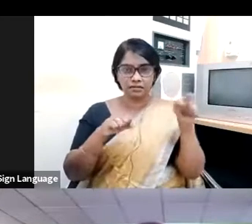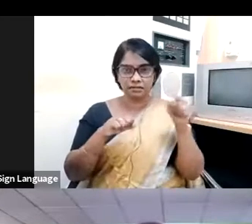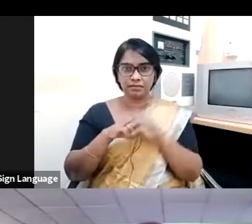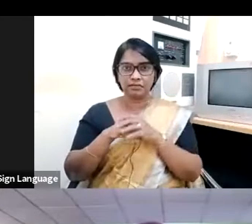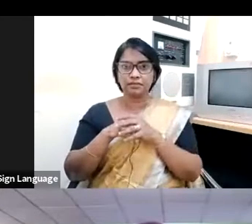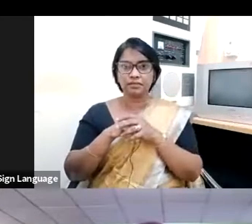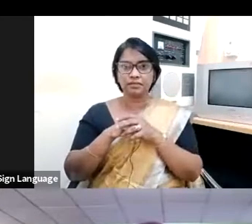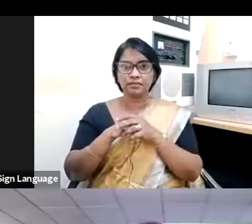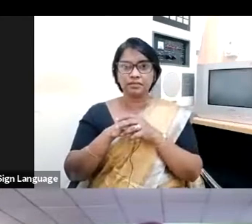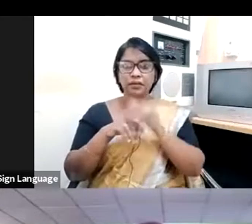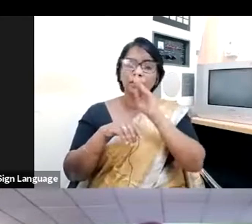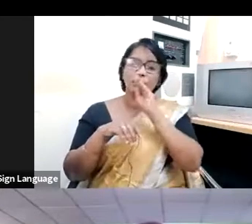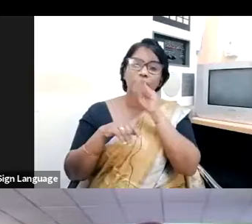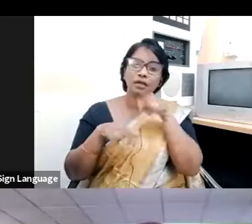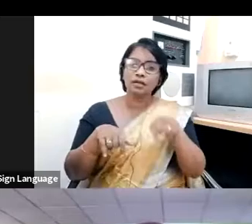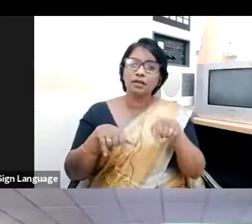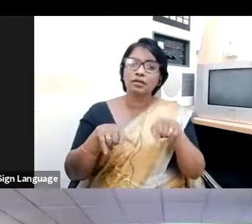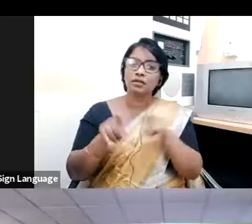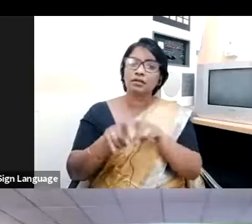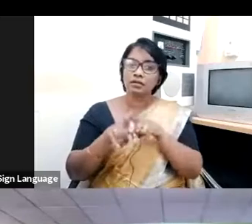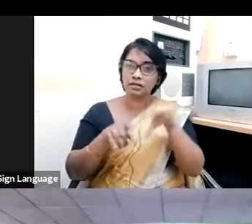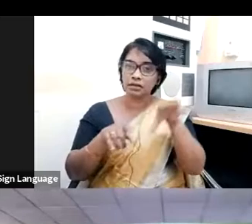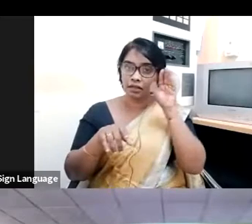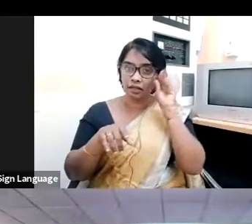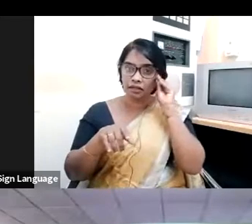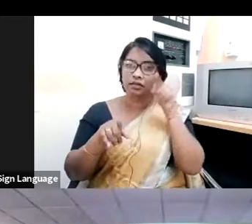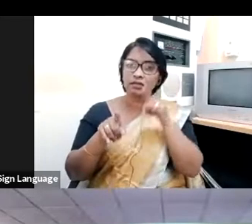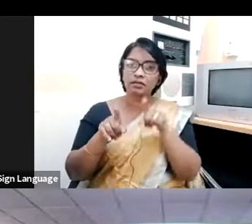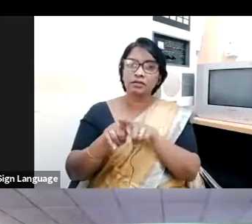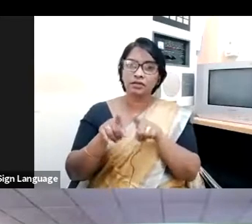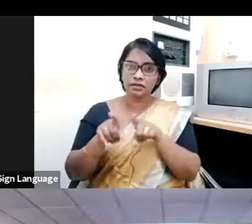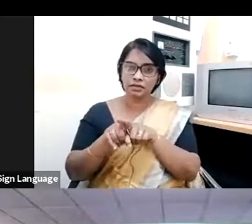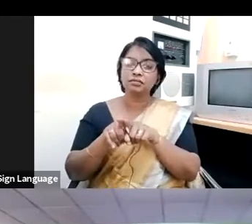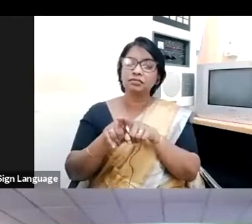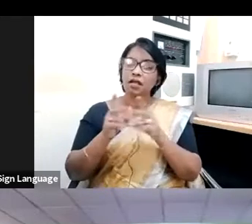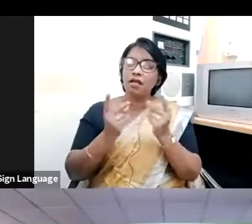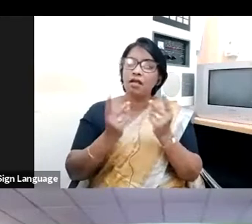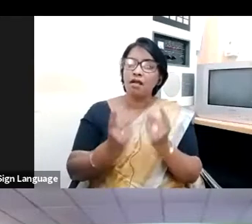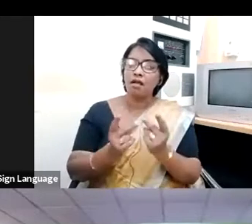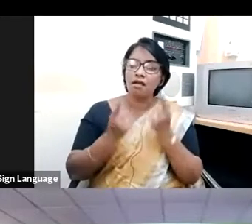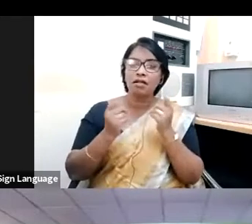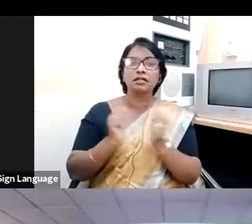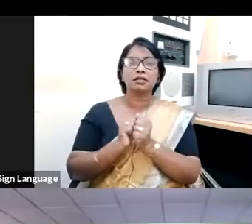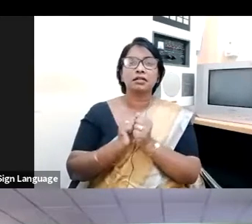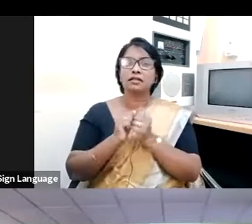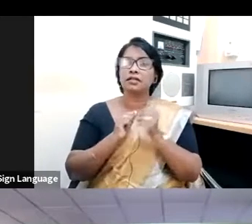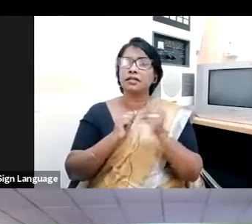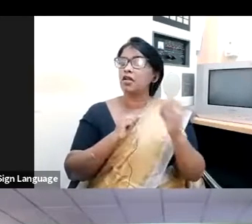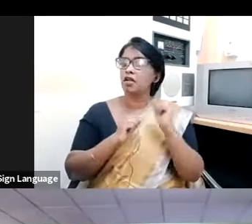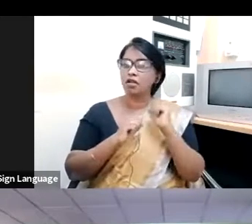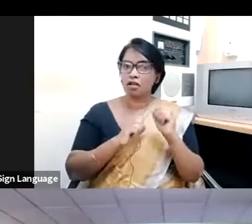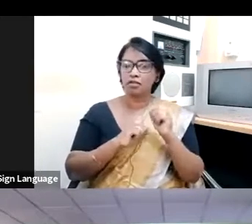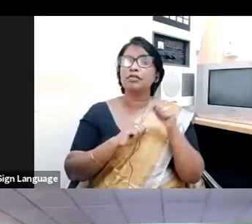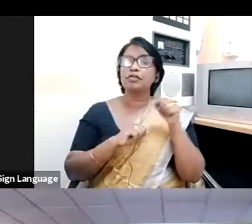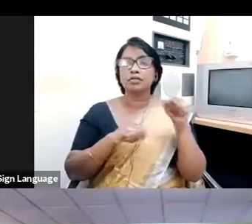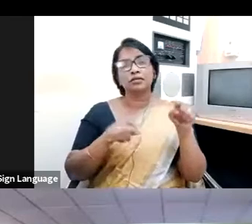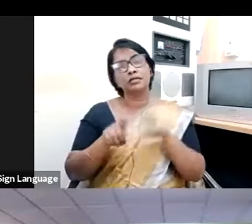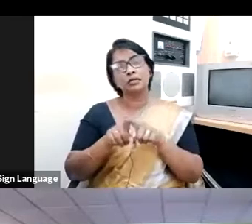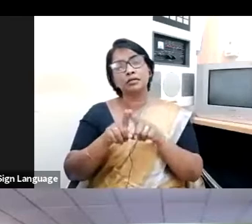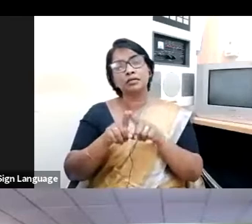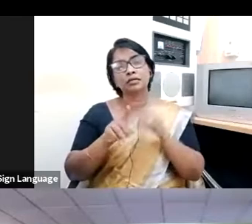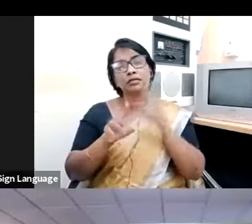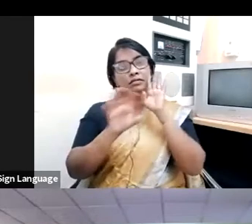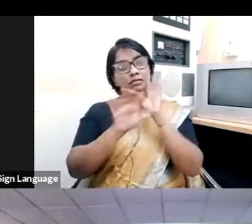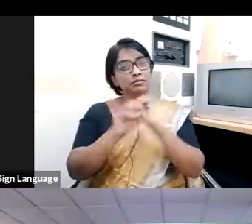we need to act with urgency to impact the climate emergency with science-based targets, as mentioned by Arjun,